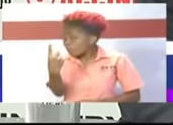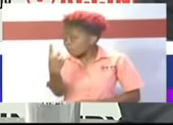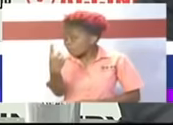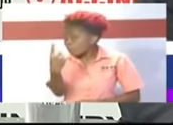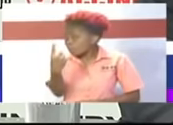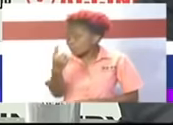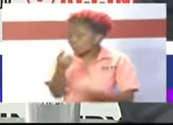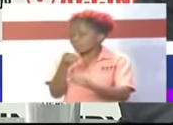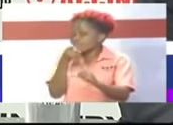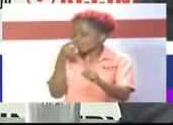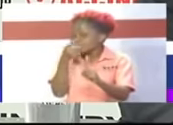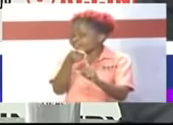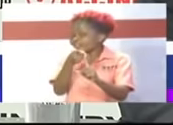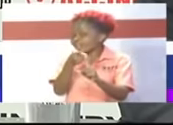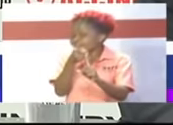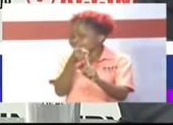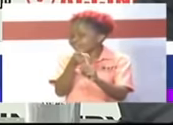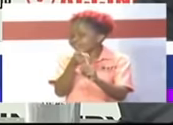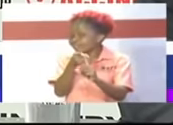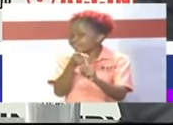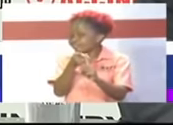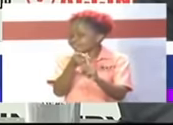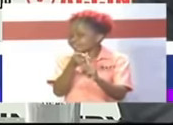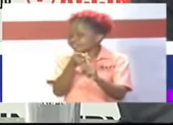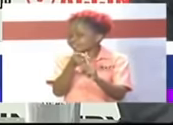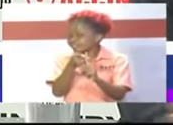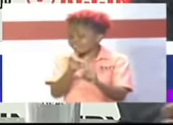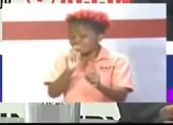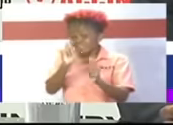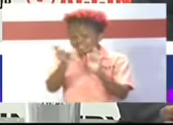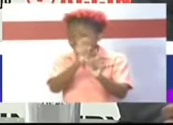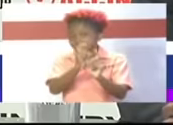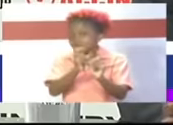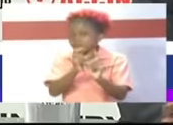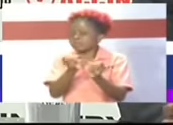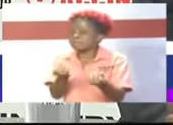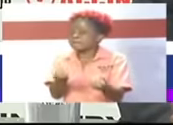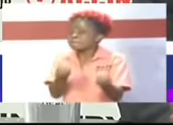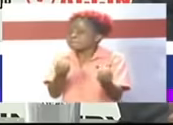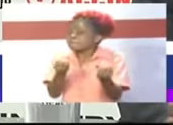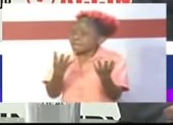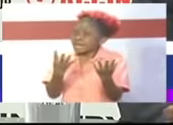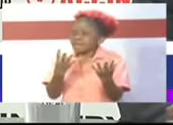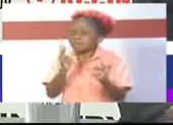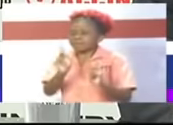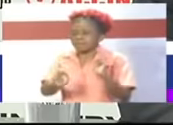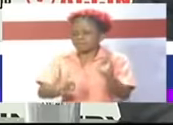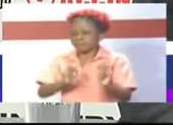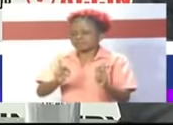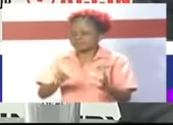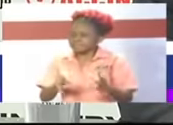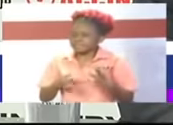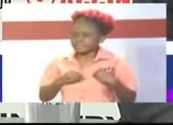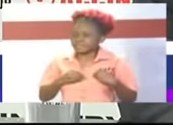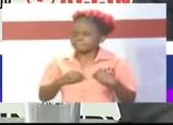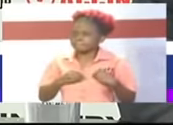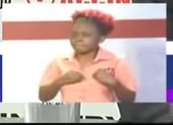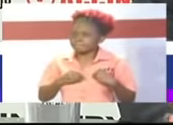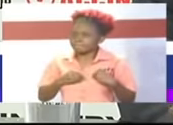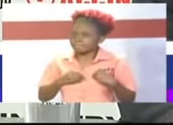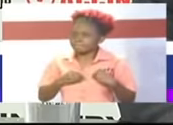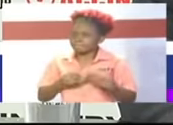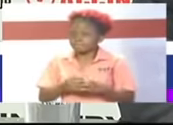brand that has been given to the vast majority of those vaccinated. So it's not really, I think, useful to look